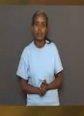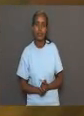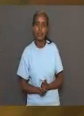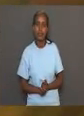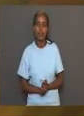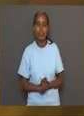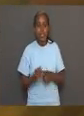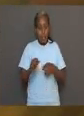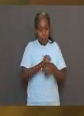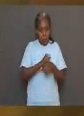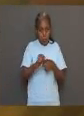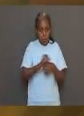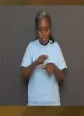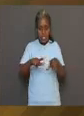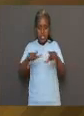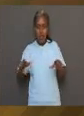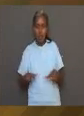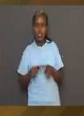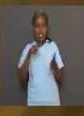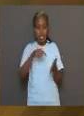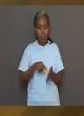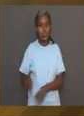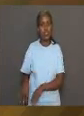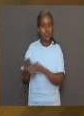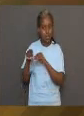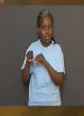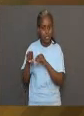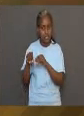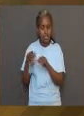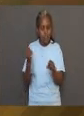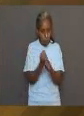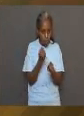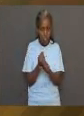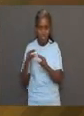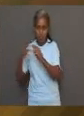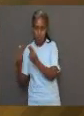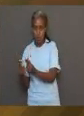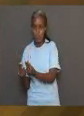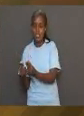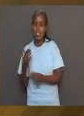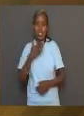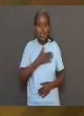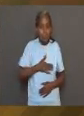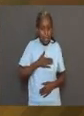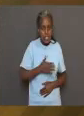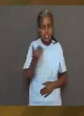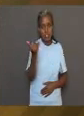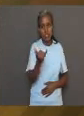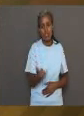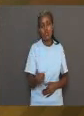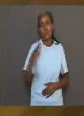Let us practice locating a point, students. Working in groups, please draw